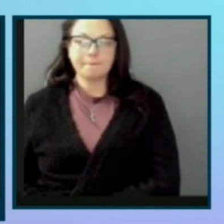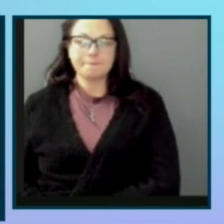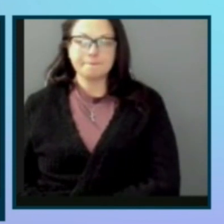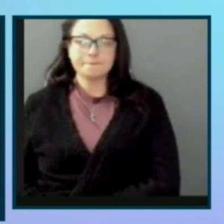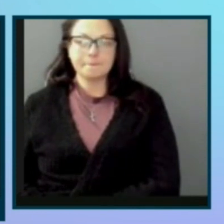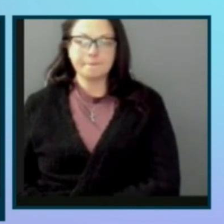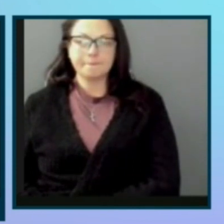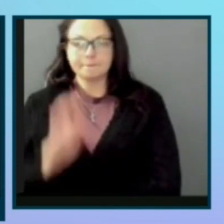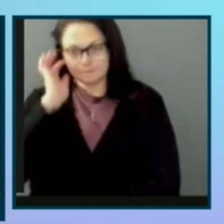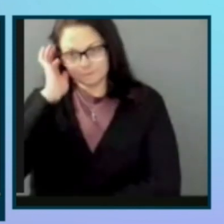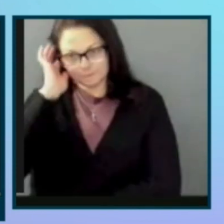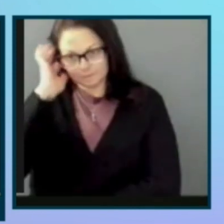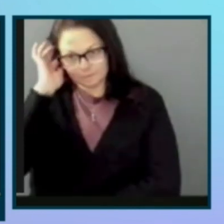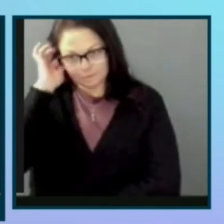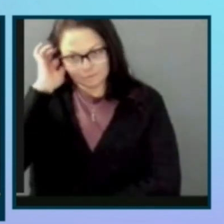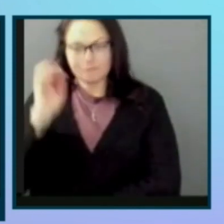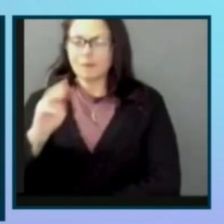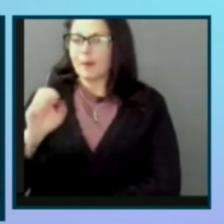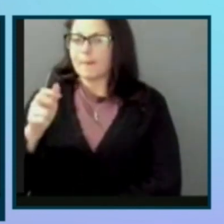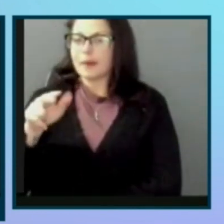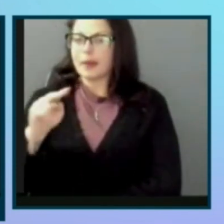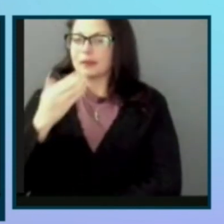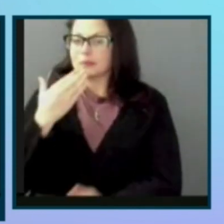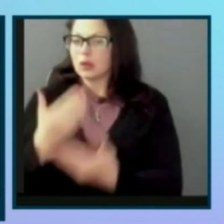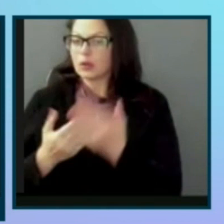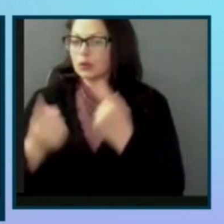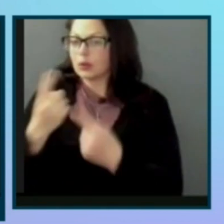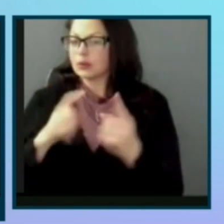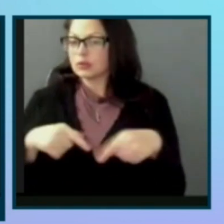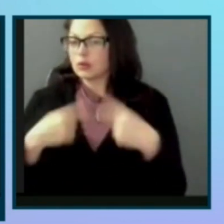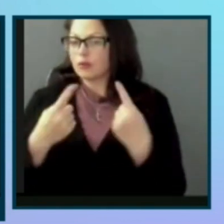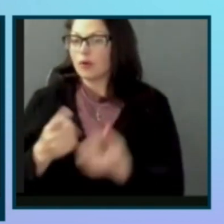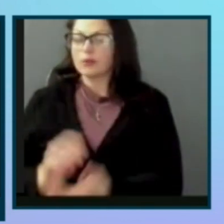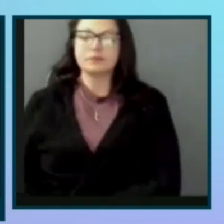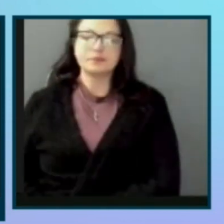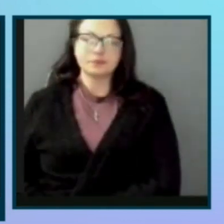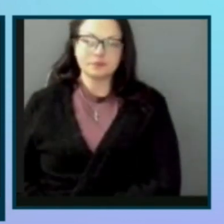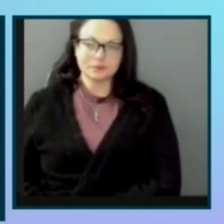There have been a lot of really great questions coming through in the Q&A section, so I'm excited to dive